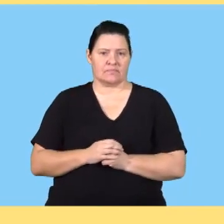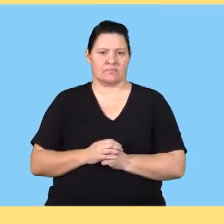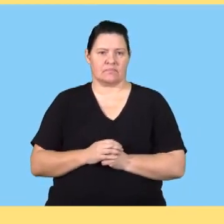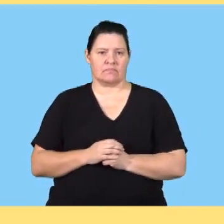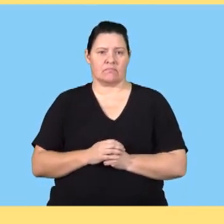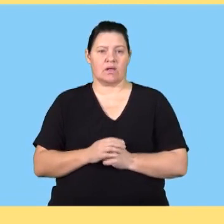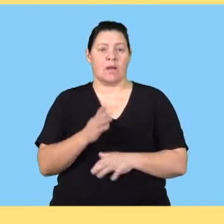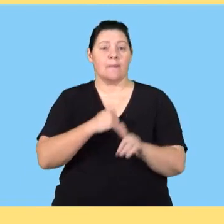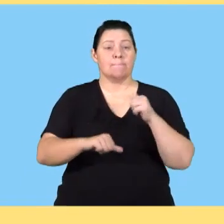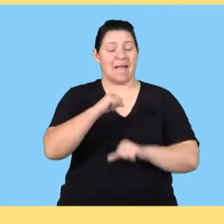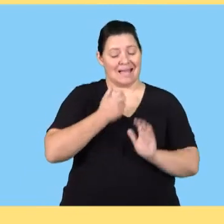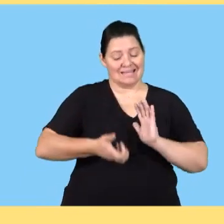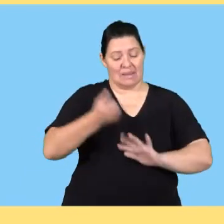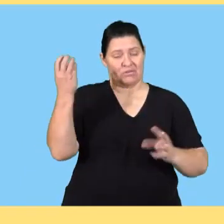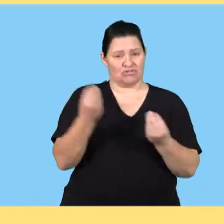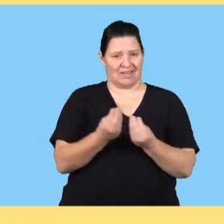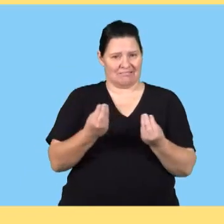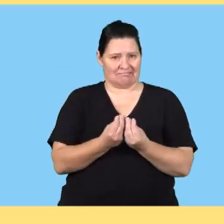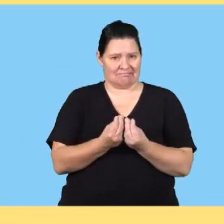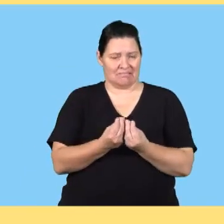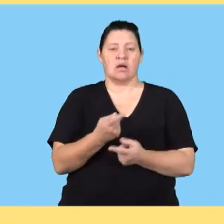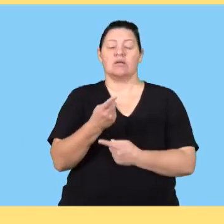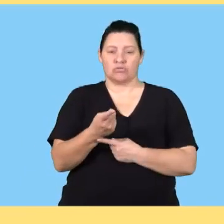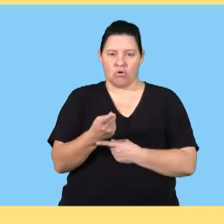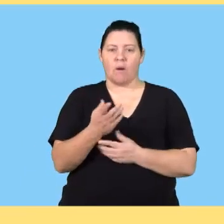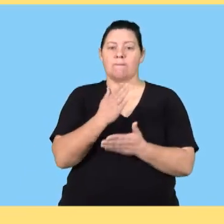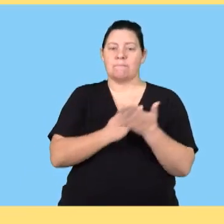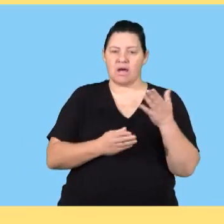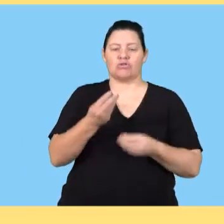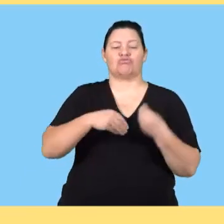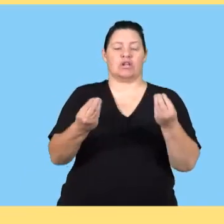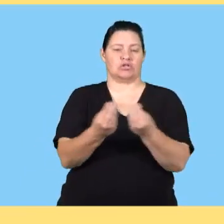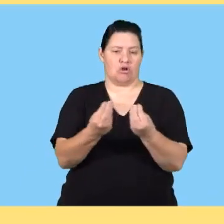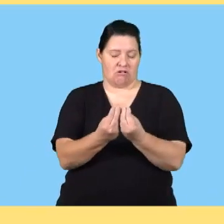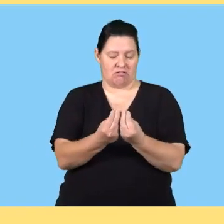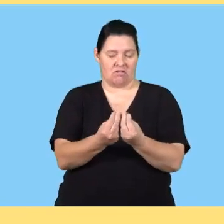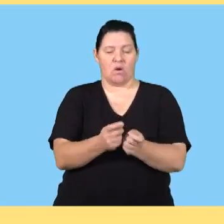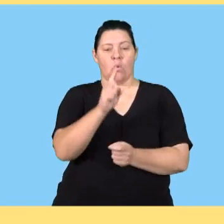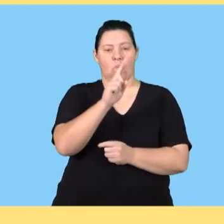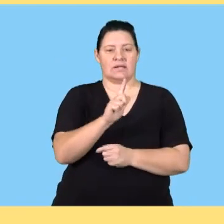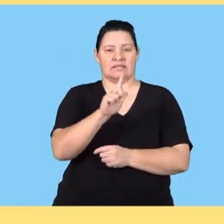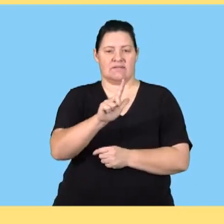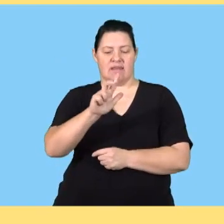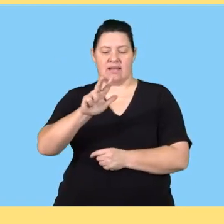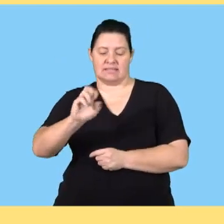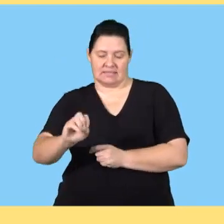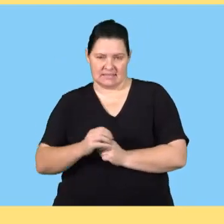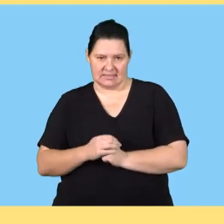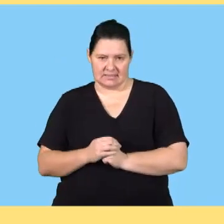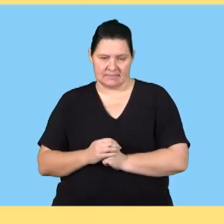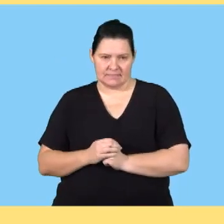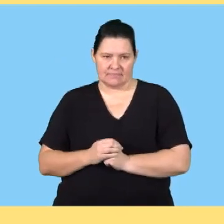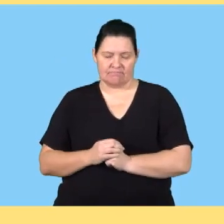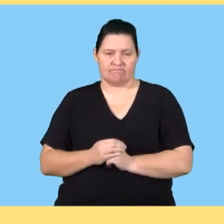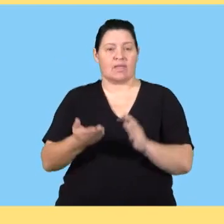1,780 returned damaged goods. So it is part of our trading stock, 1,780 under